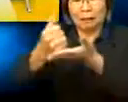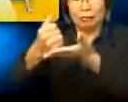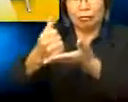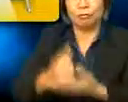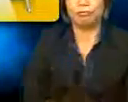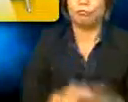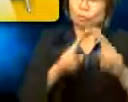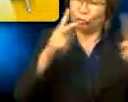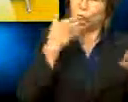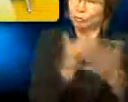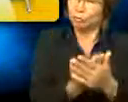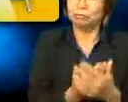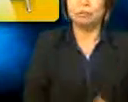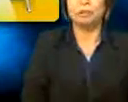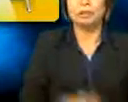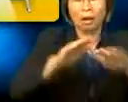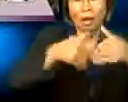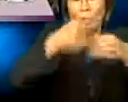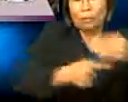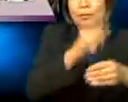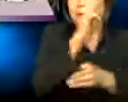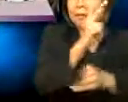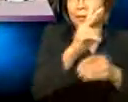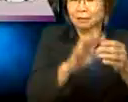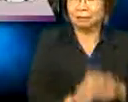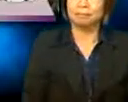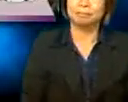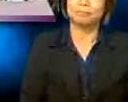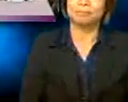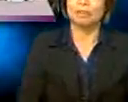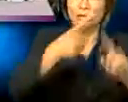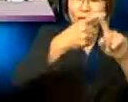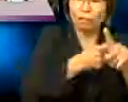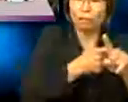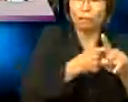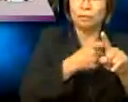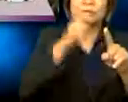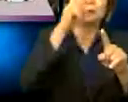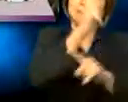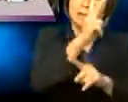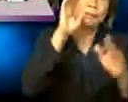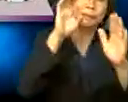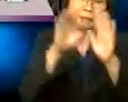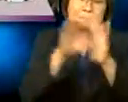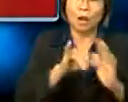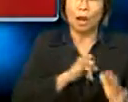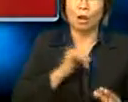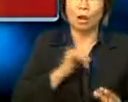well. How about the second one? From the second picture, I would